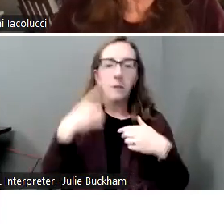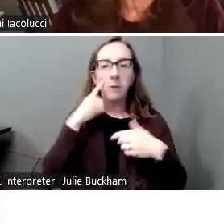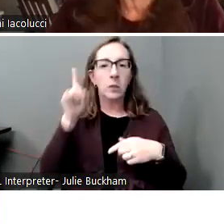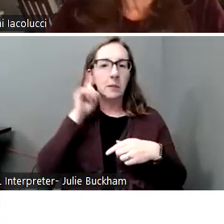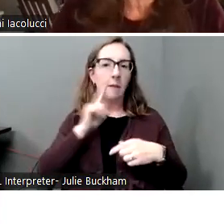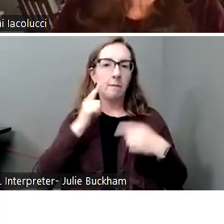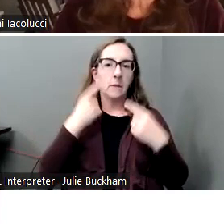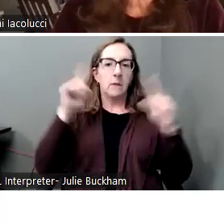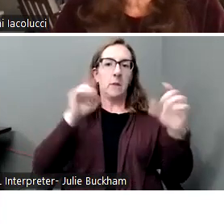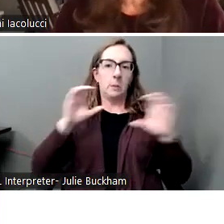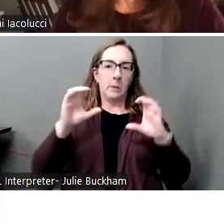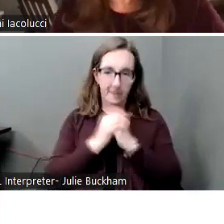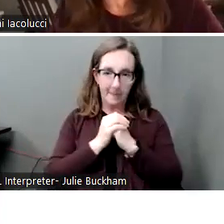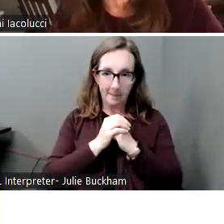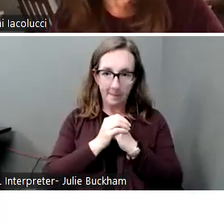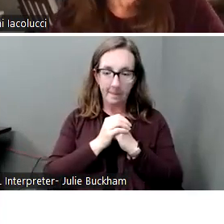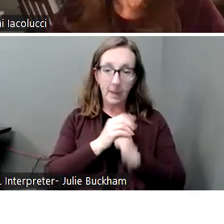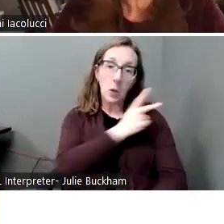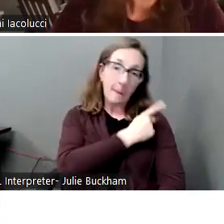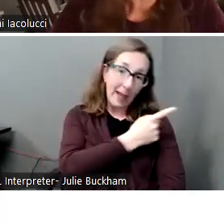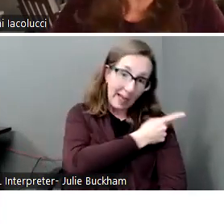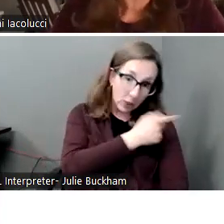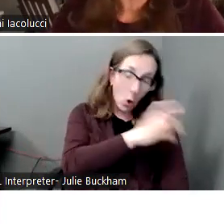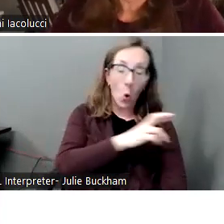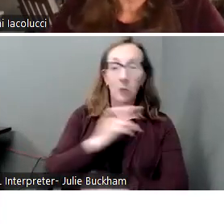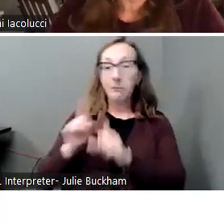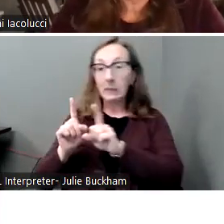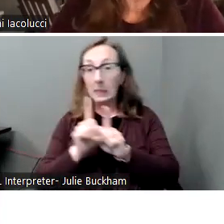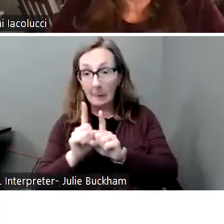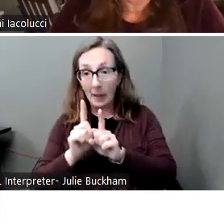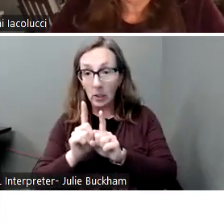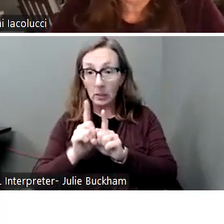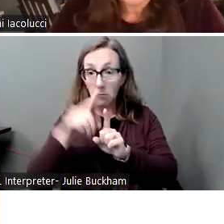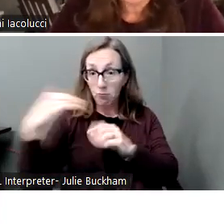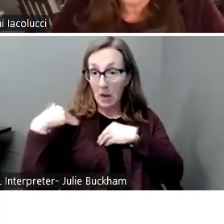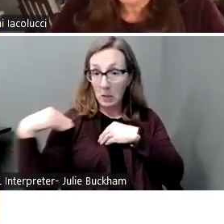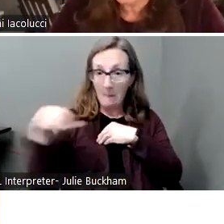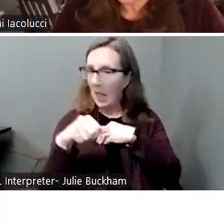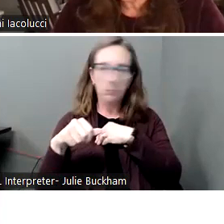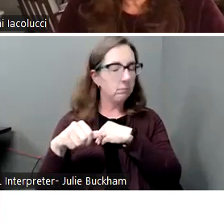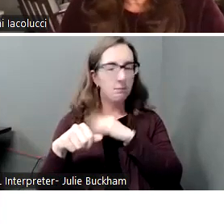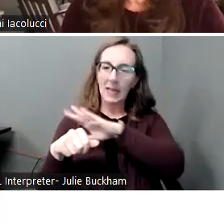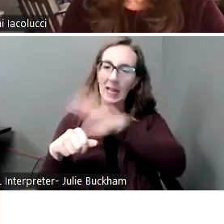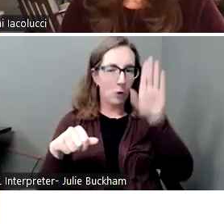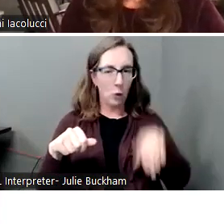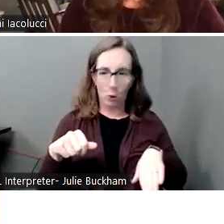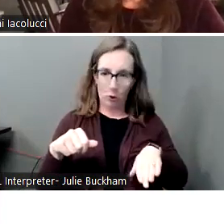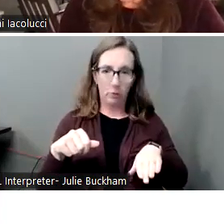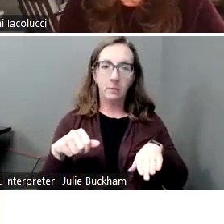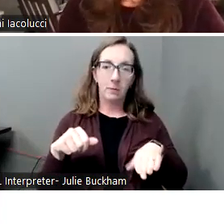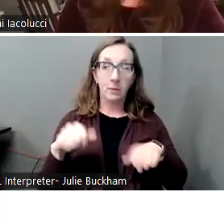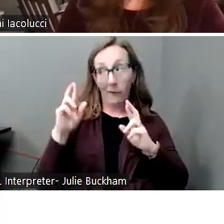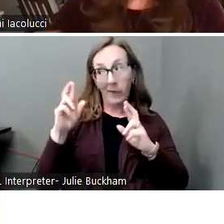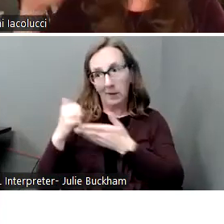effectively. So the patient or the patient's companion never should have to pay for anything like that. So I hope that answers that a little